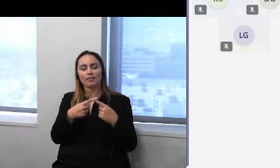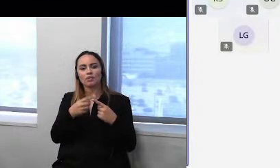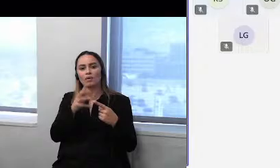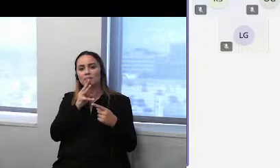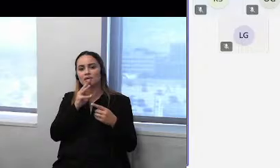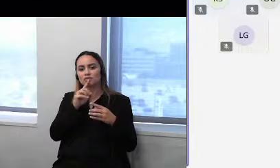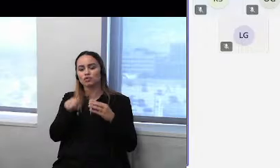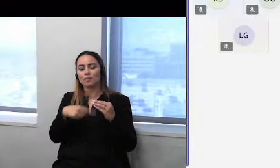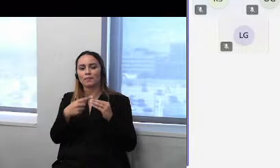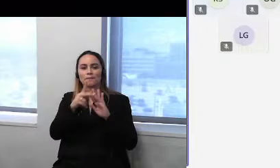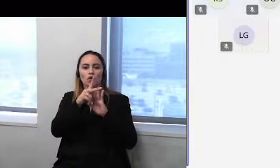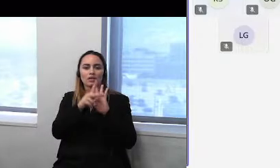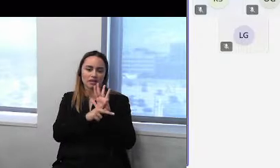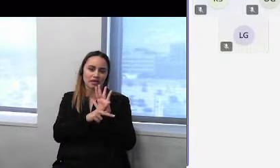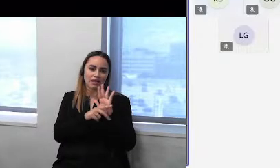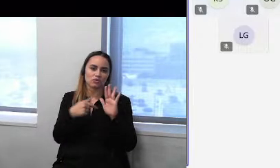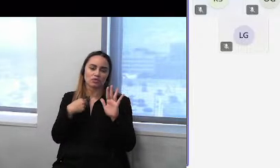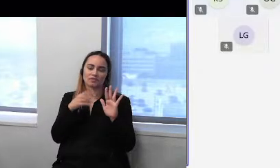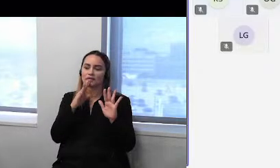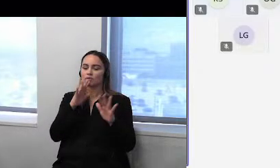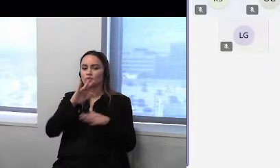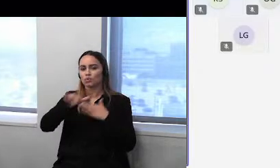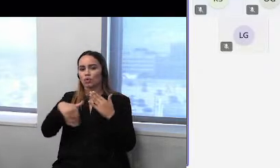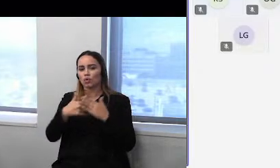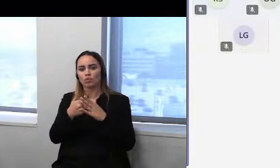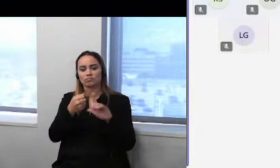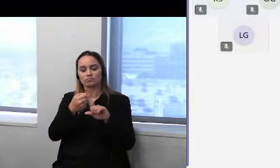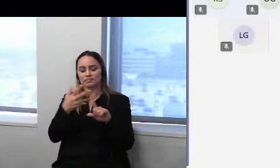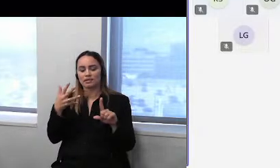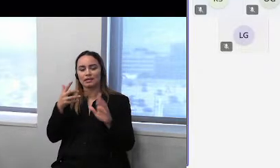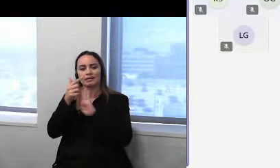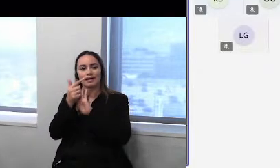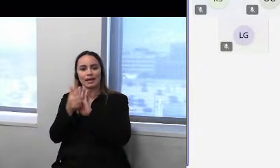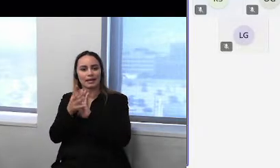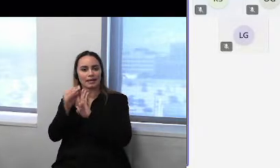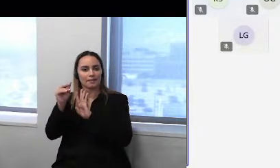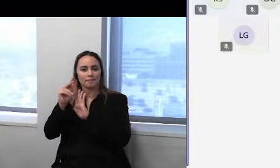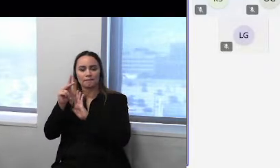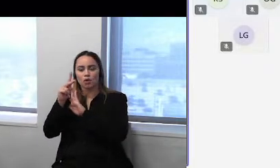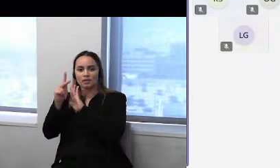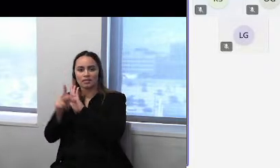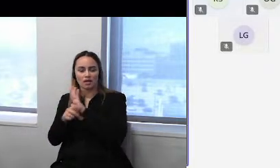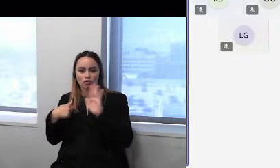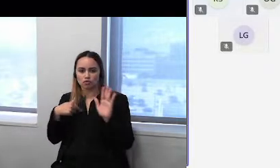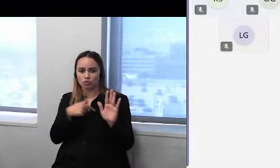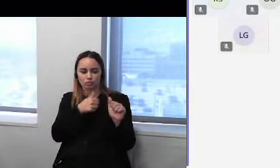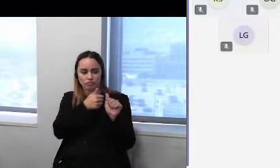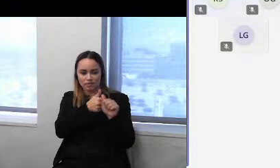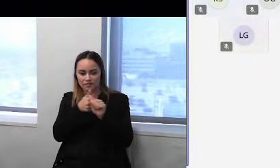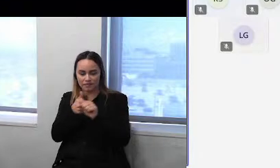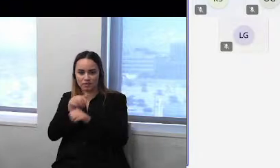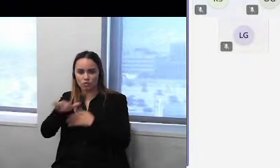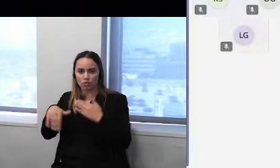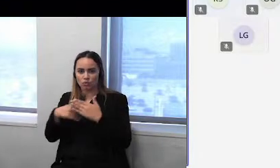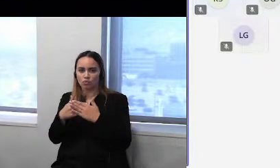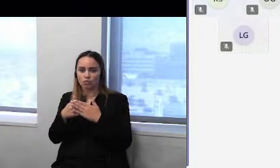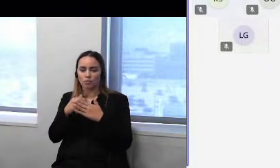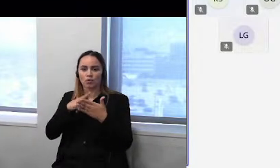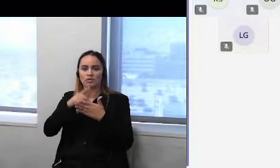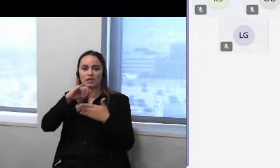that are current, and that's what we're following for all projects. Is a policy and a law the same